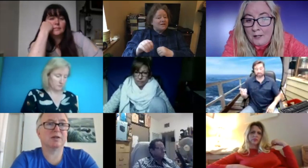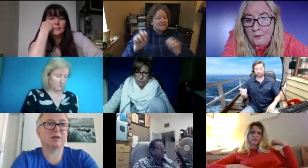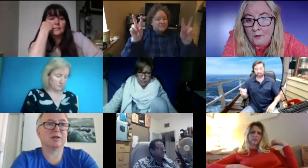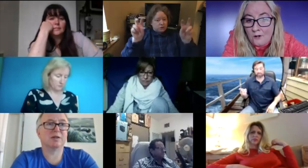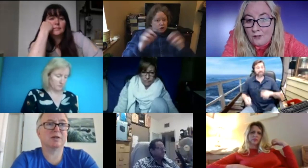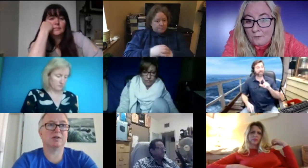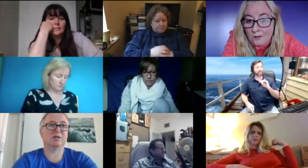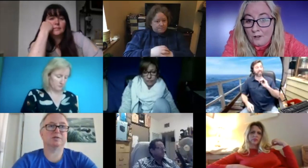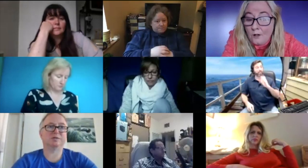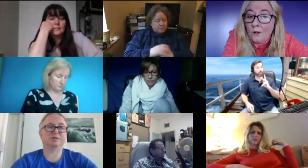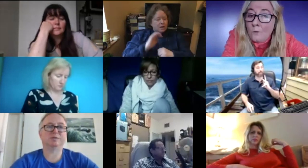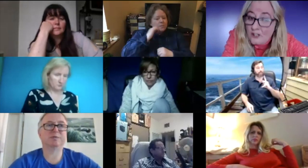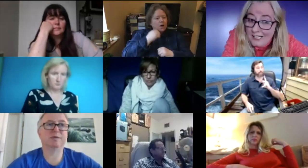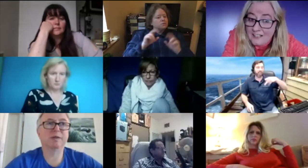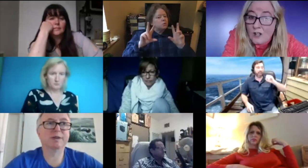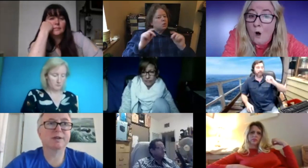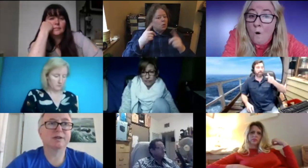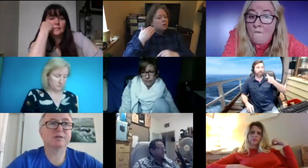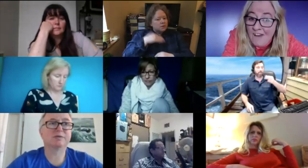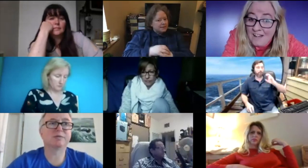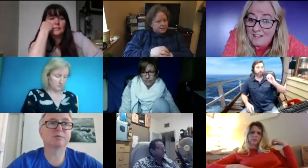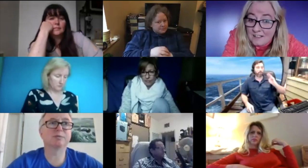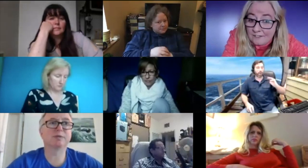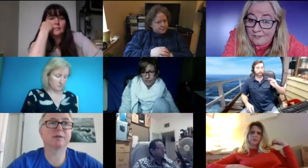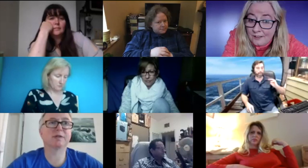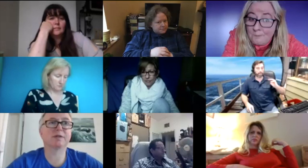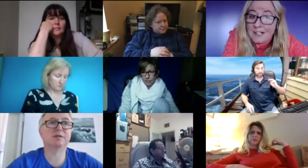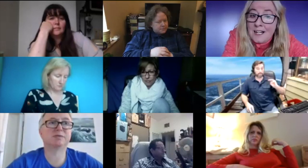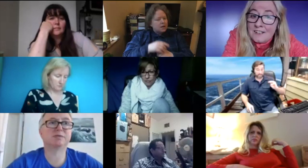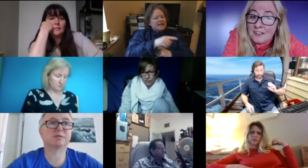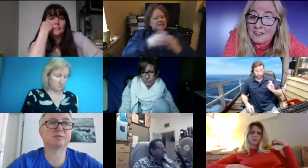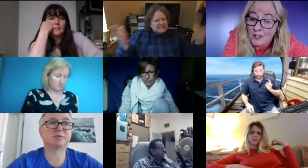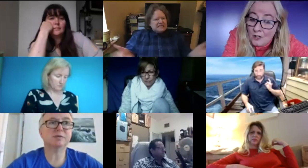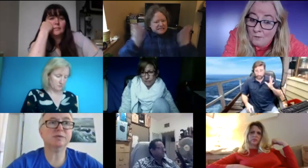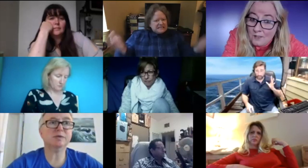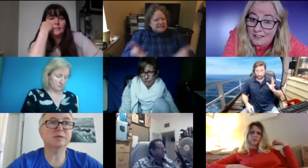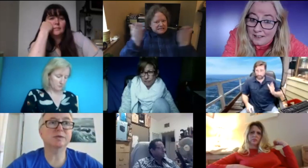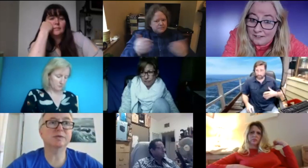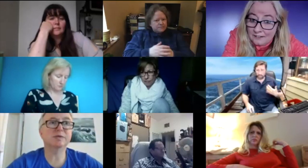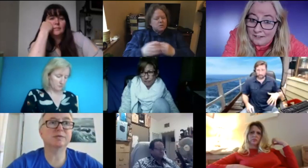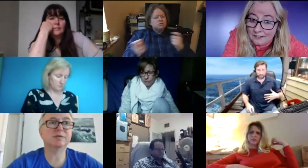Limerick pogrom, which is offensive because